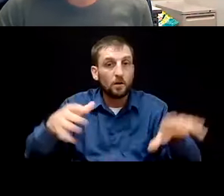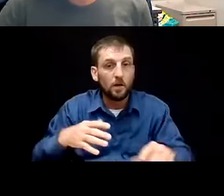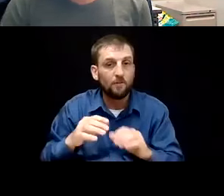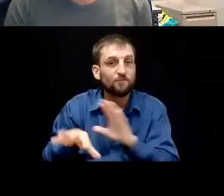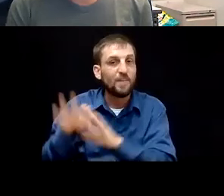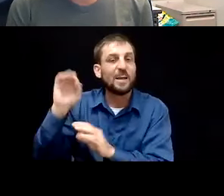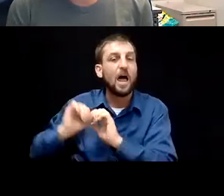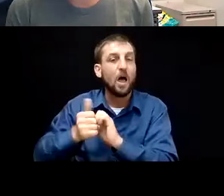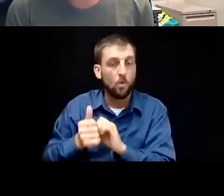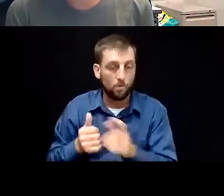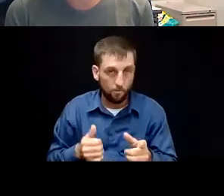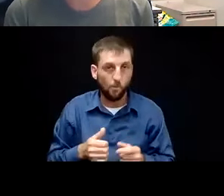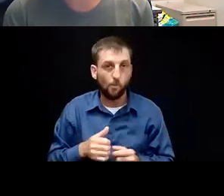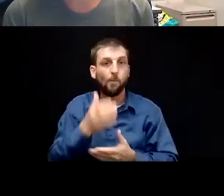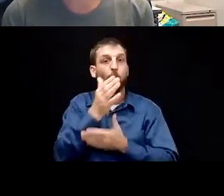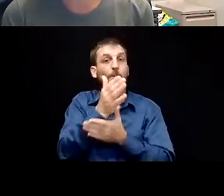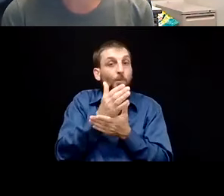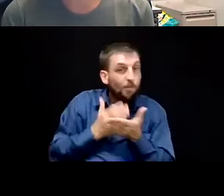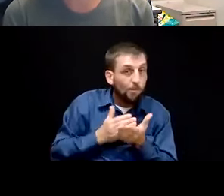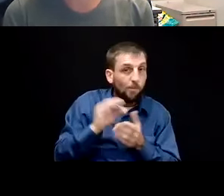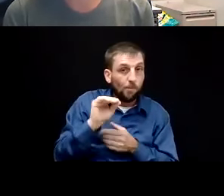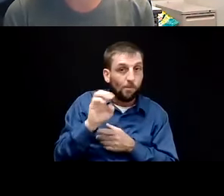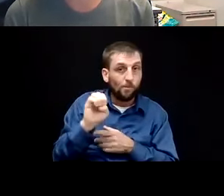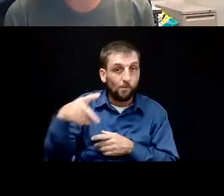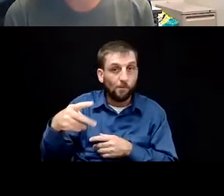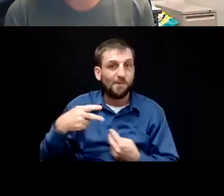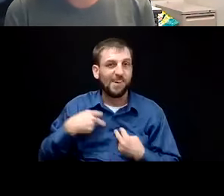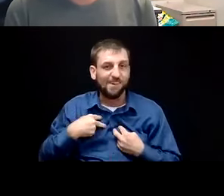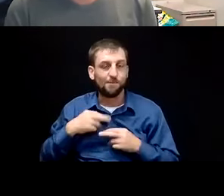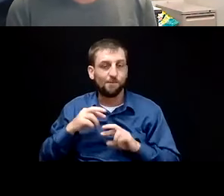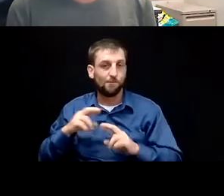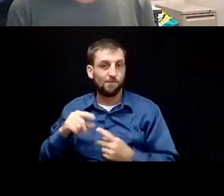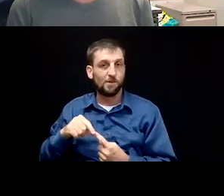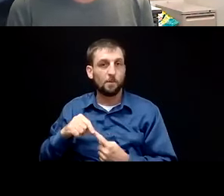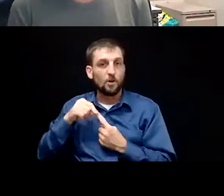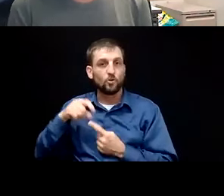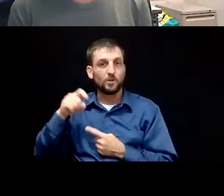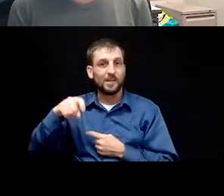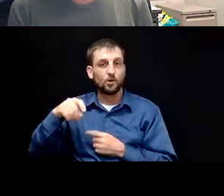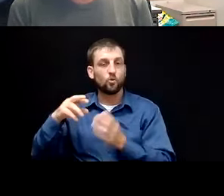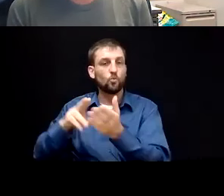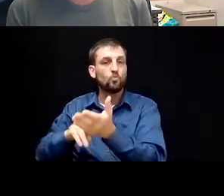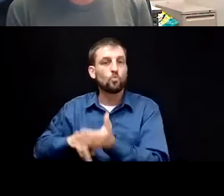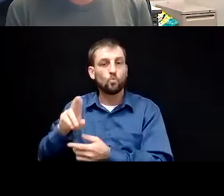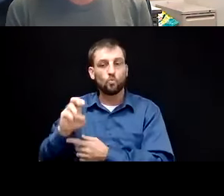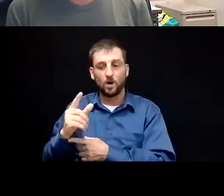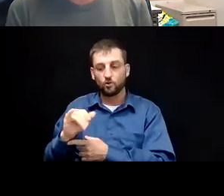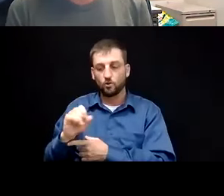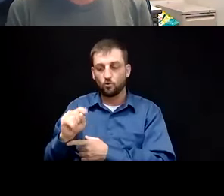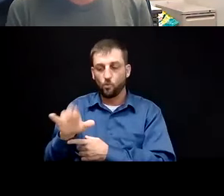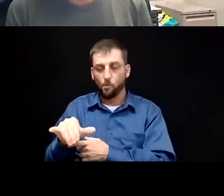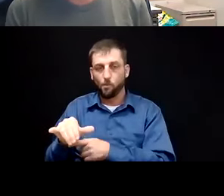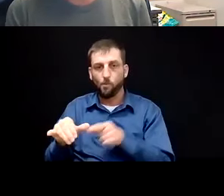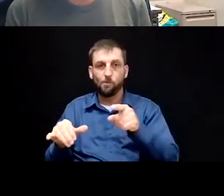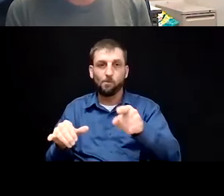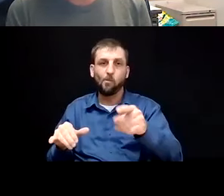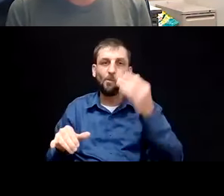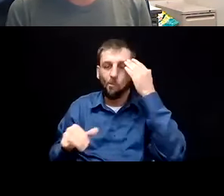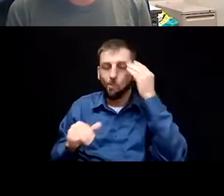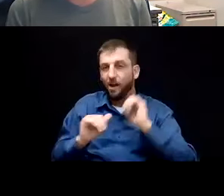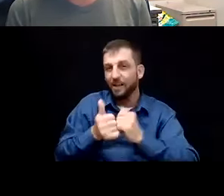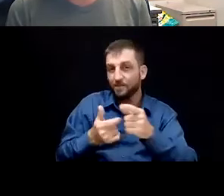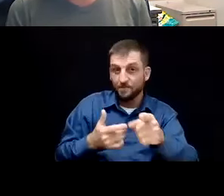Some of the offices of preparedness have local special needs registries. I'm going to, despite if you have a personal feeling about